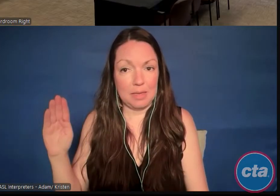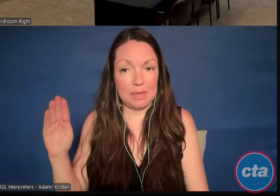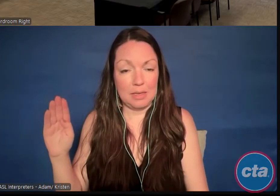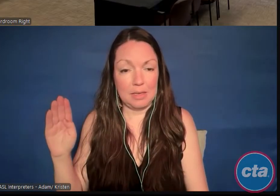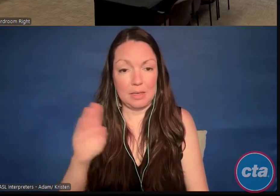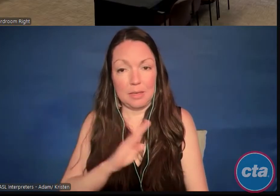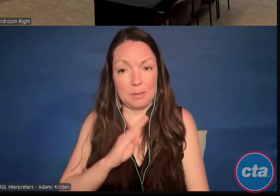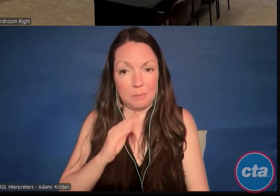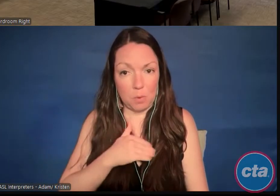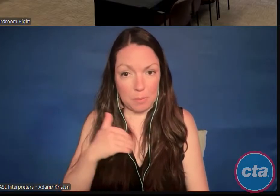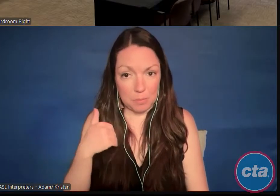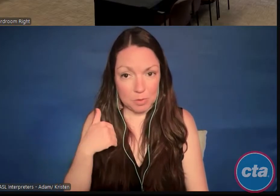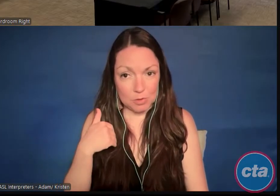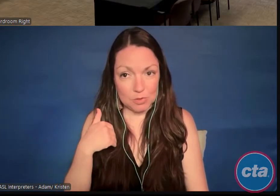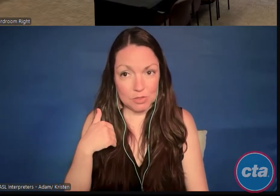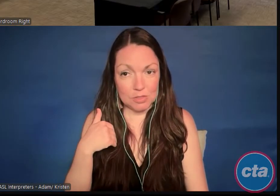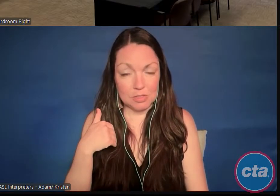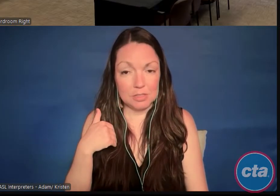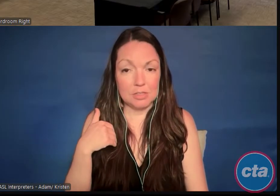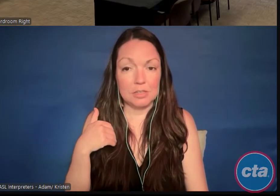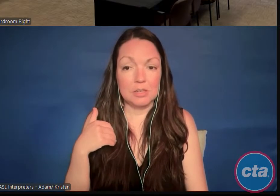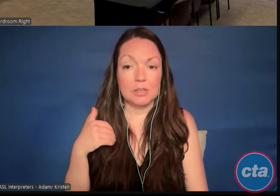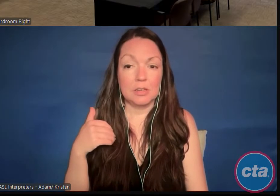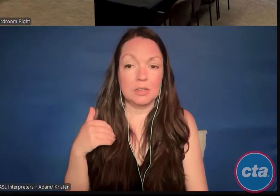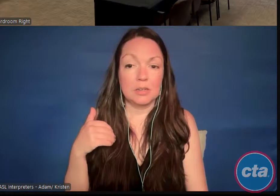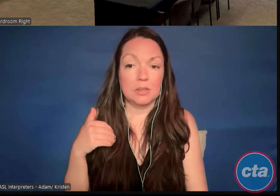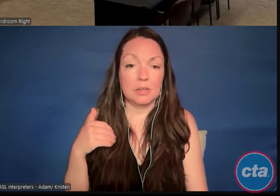board members.